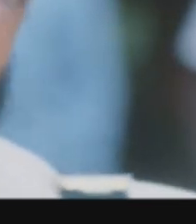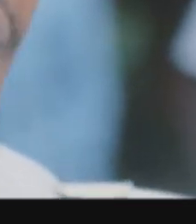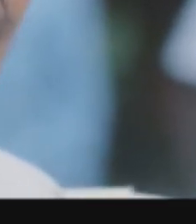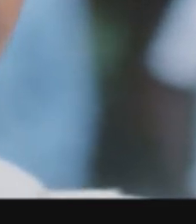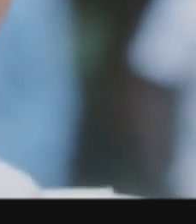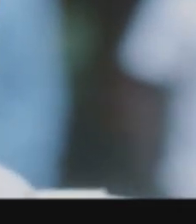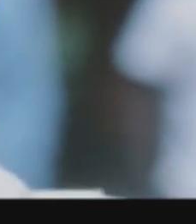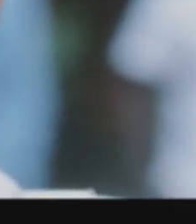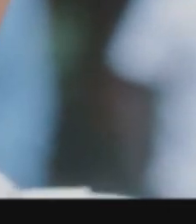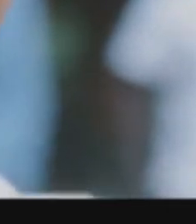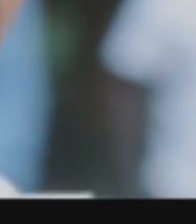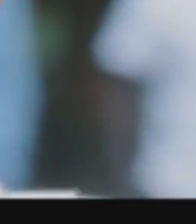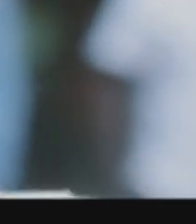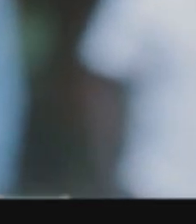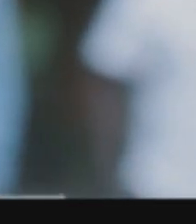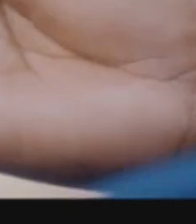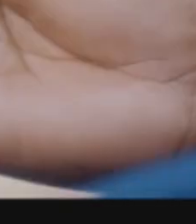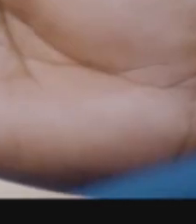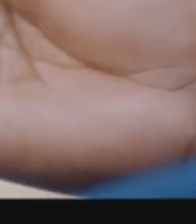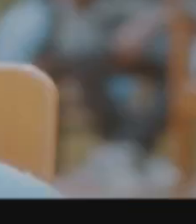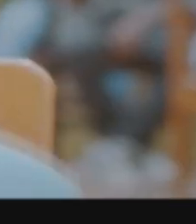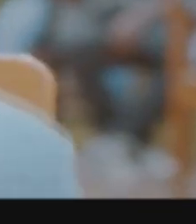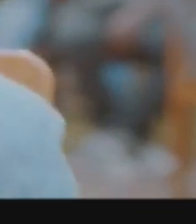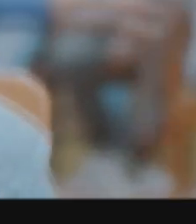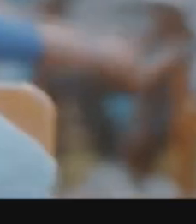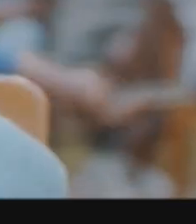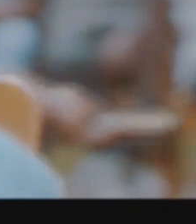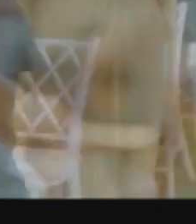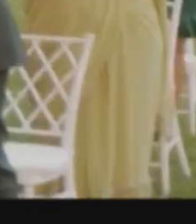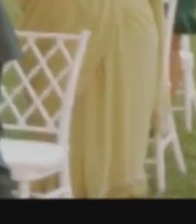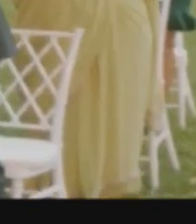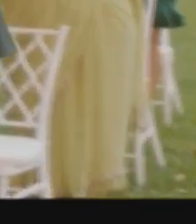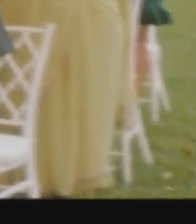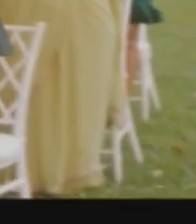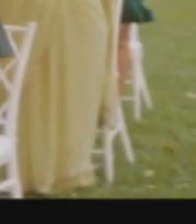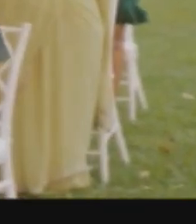Safaricom Cola 500 MB free kila siku.